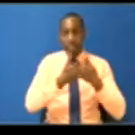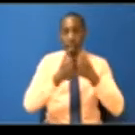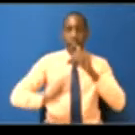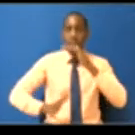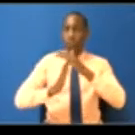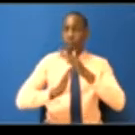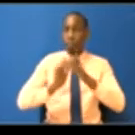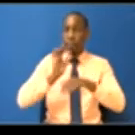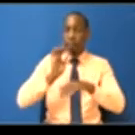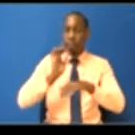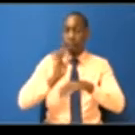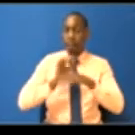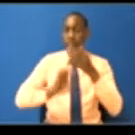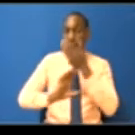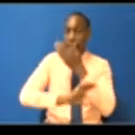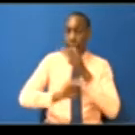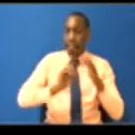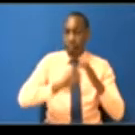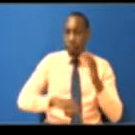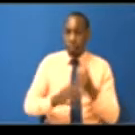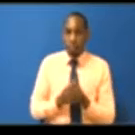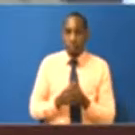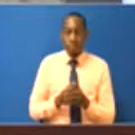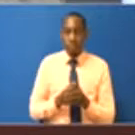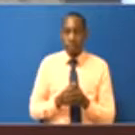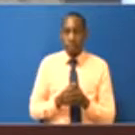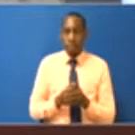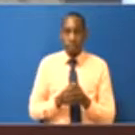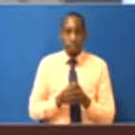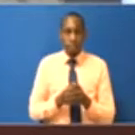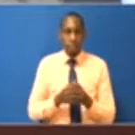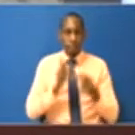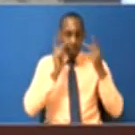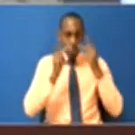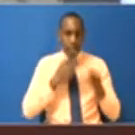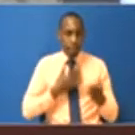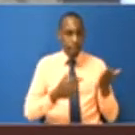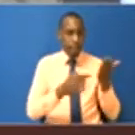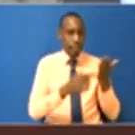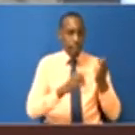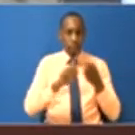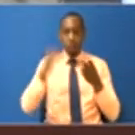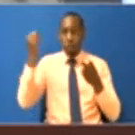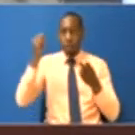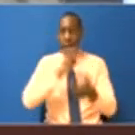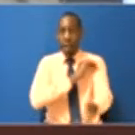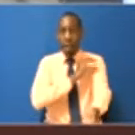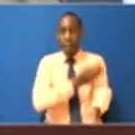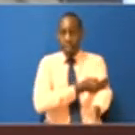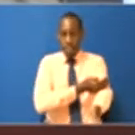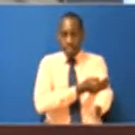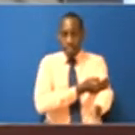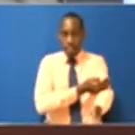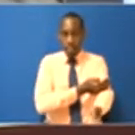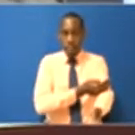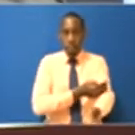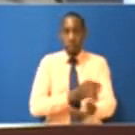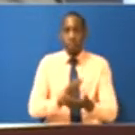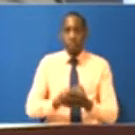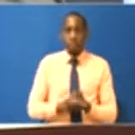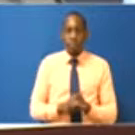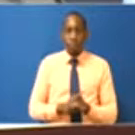country is i would look at it exactly both technical and political capacity to